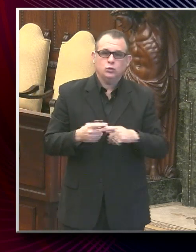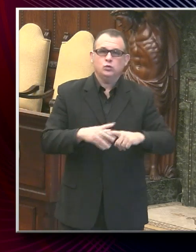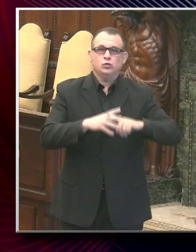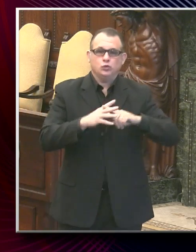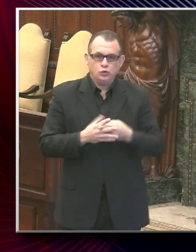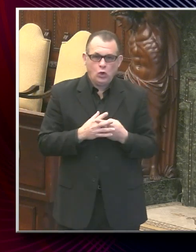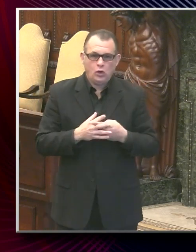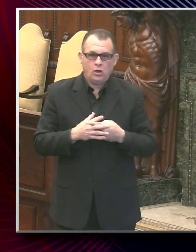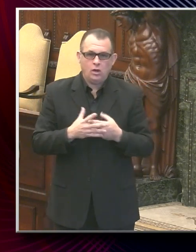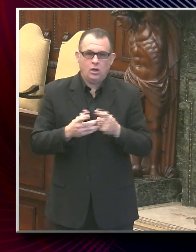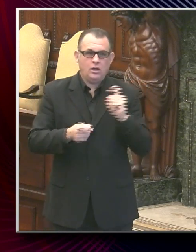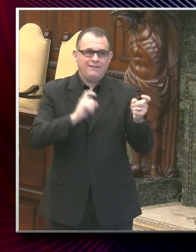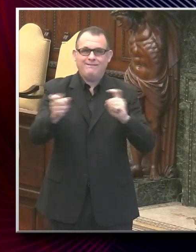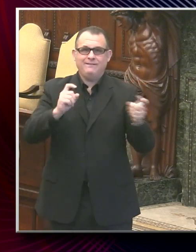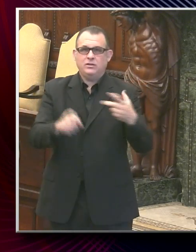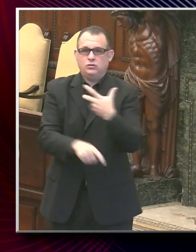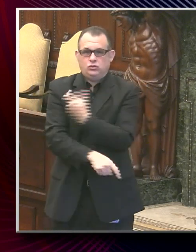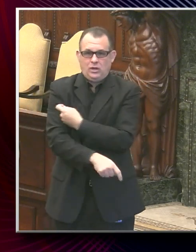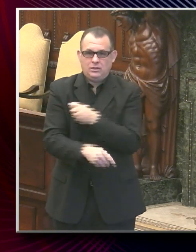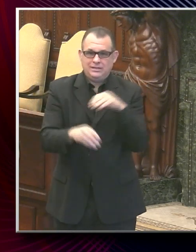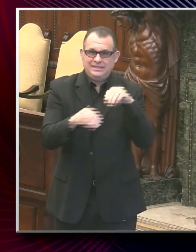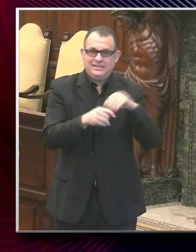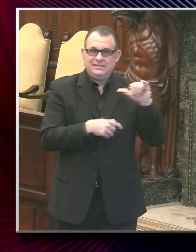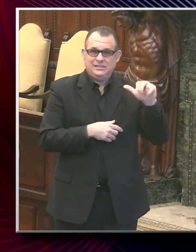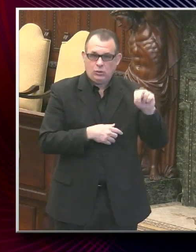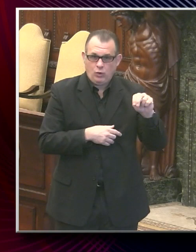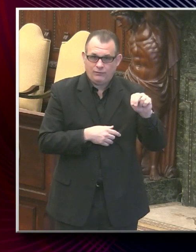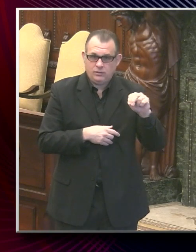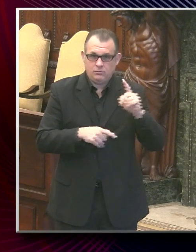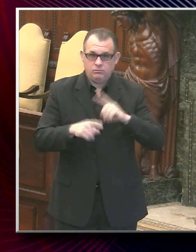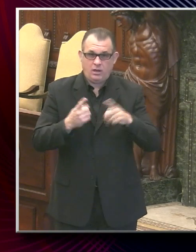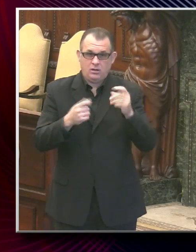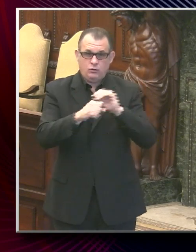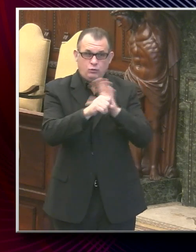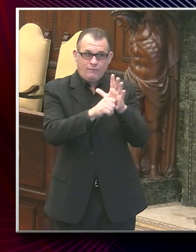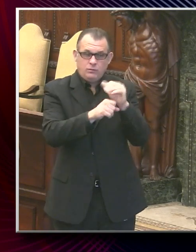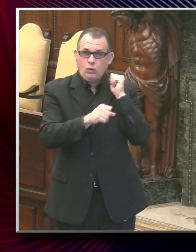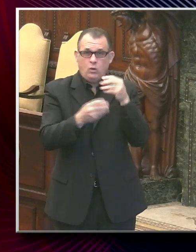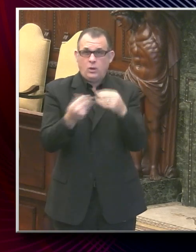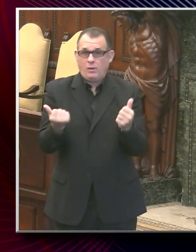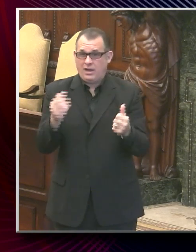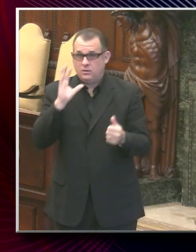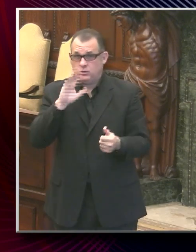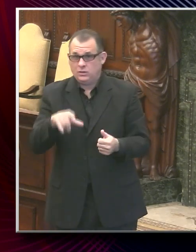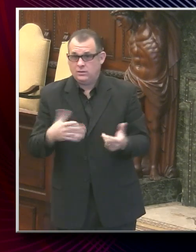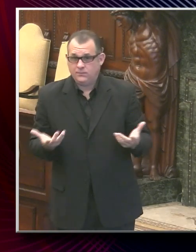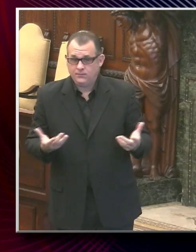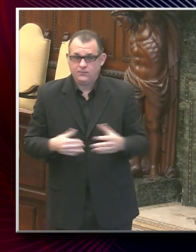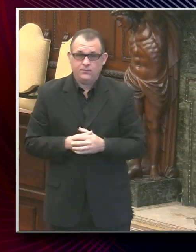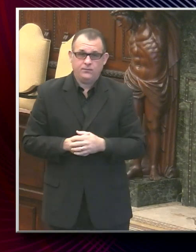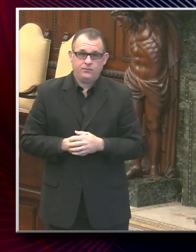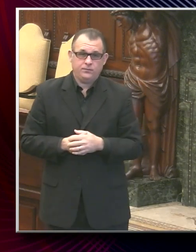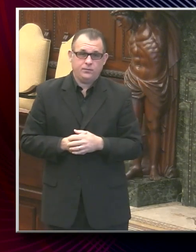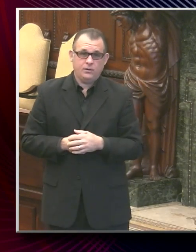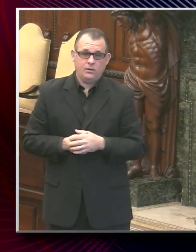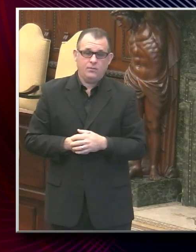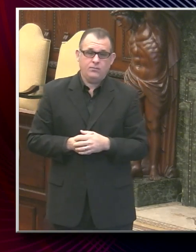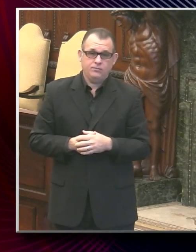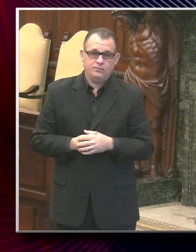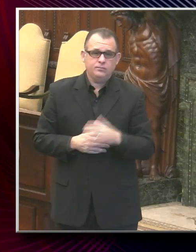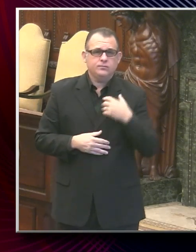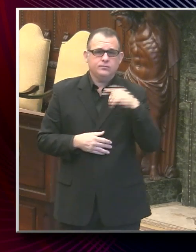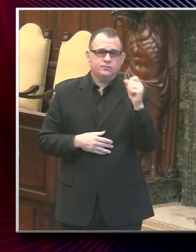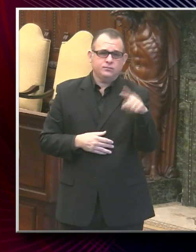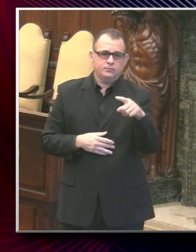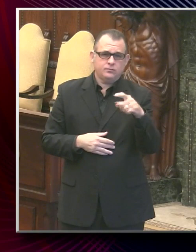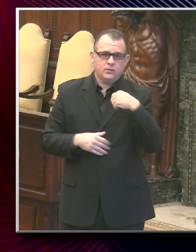give clarity to people. We don't expect we're going to be able to have these events through February. And I know you said before that you were hopeful that a vaccine